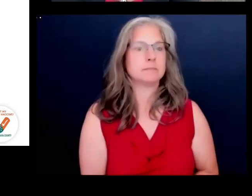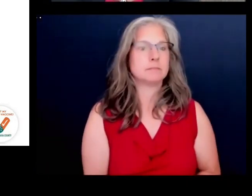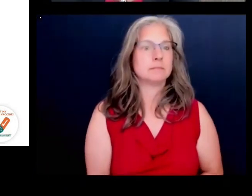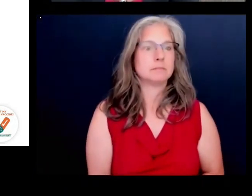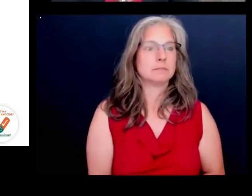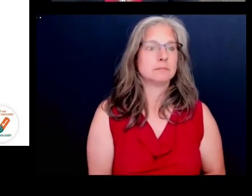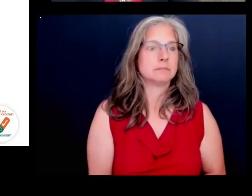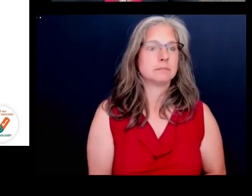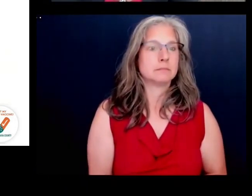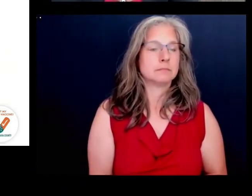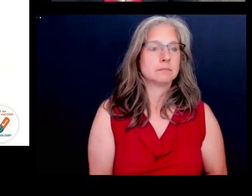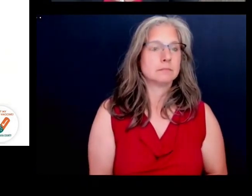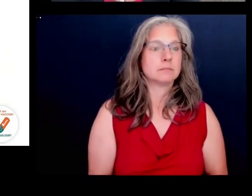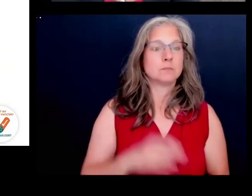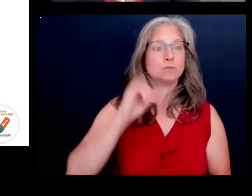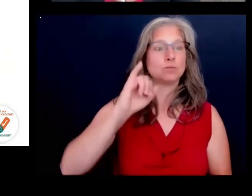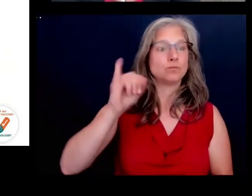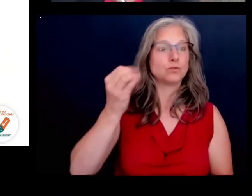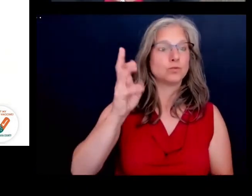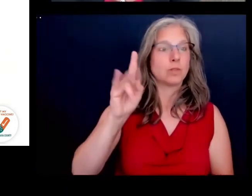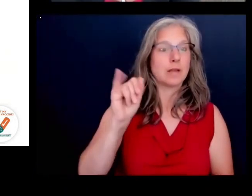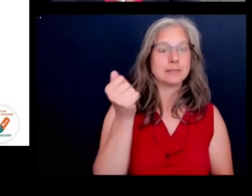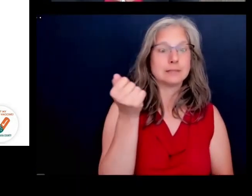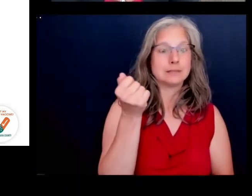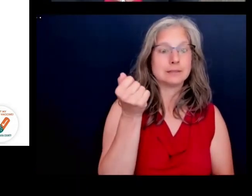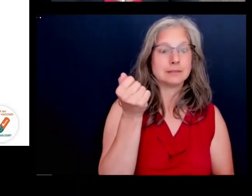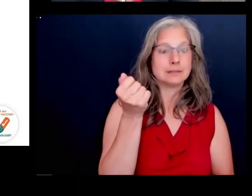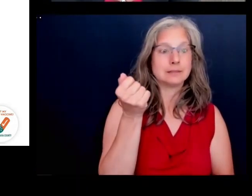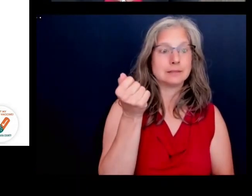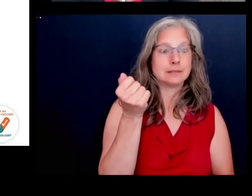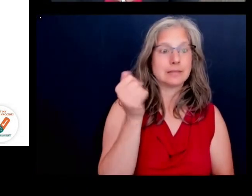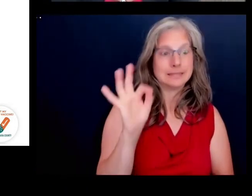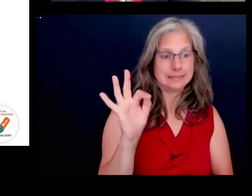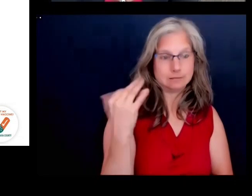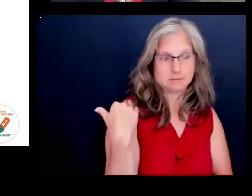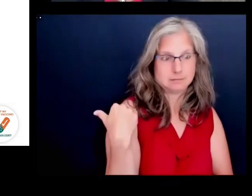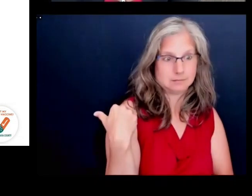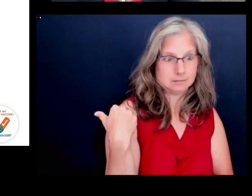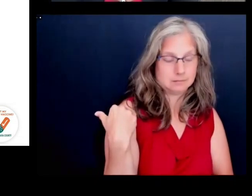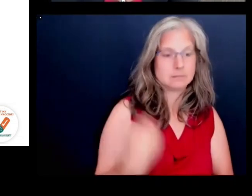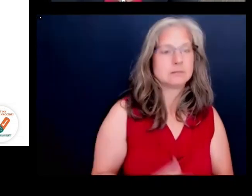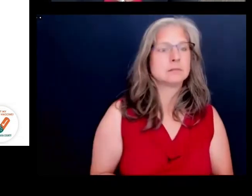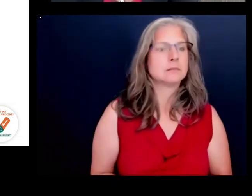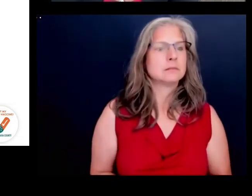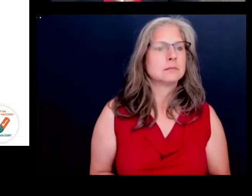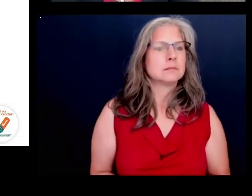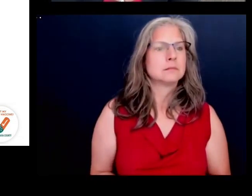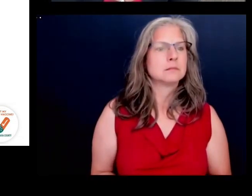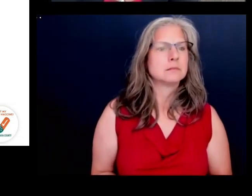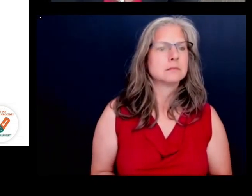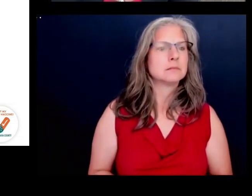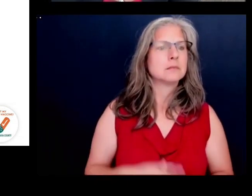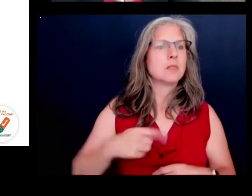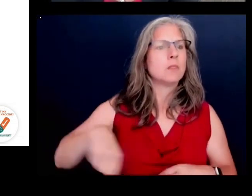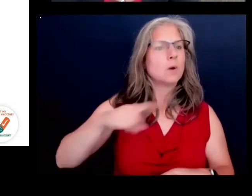of 7/19, the rate among unvaccinated community members